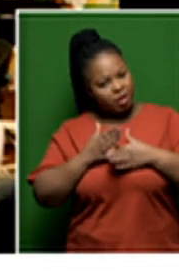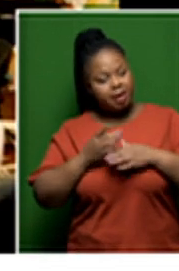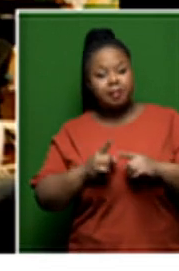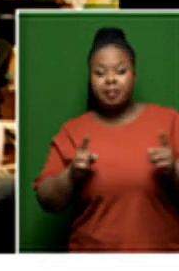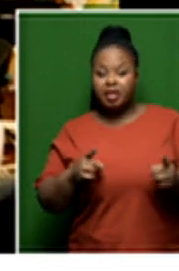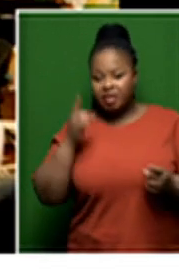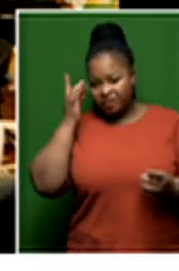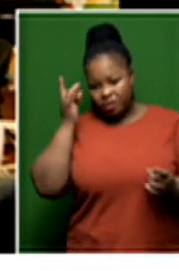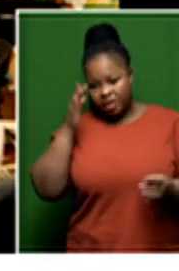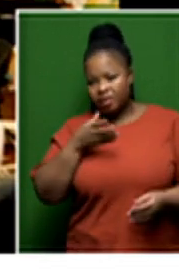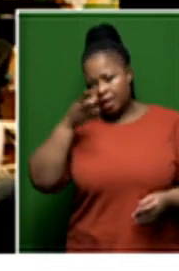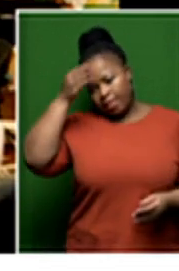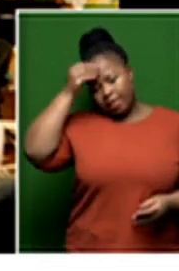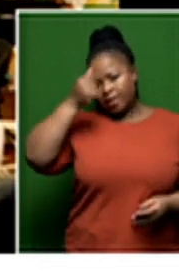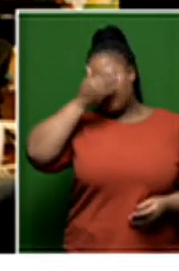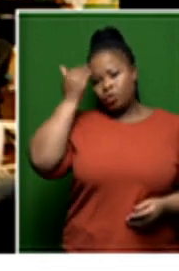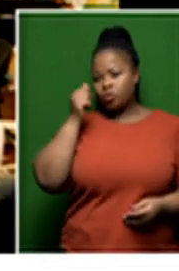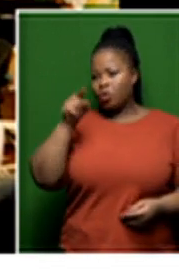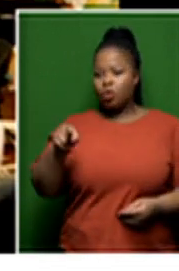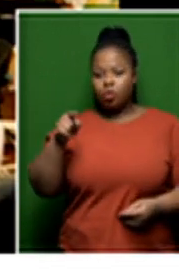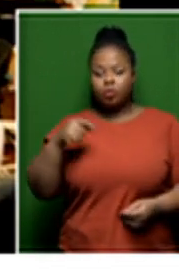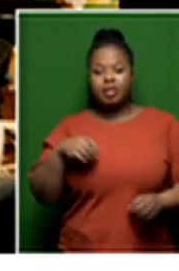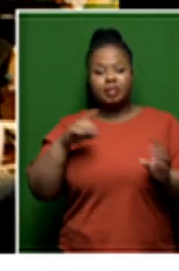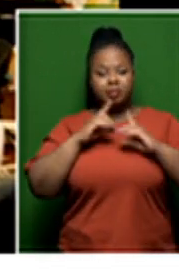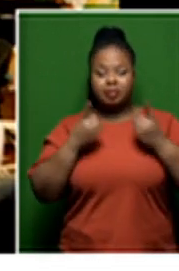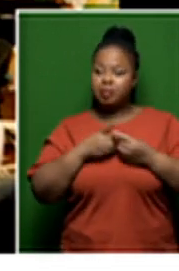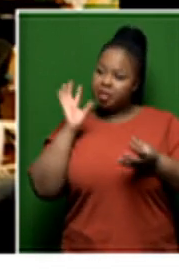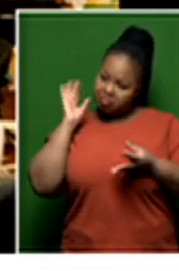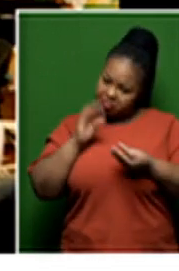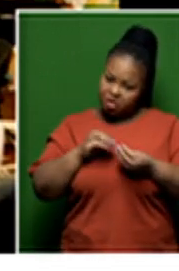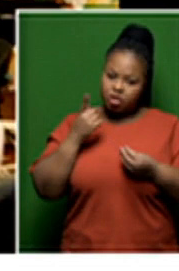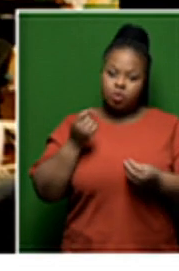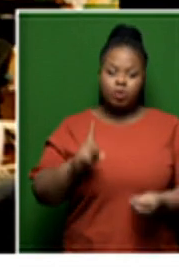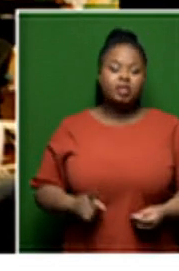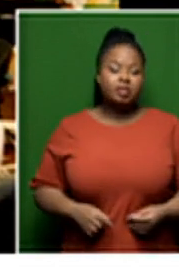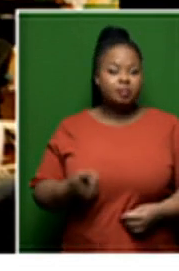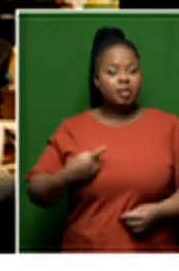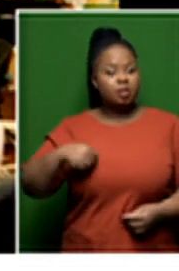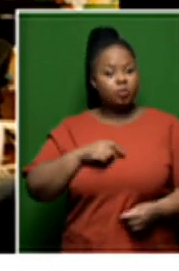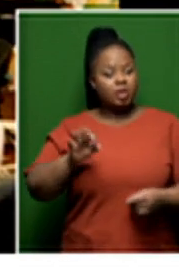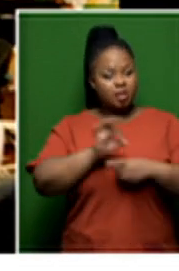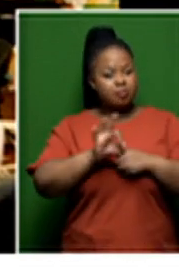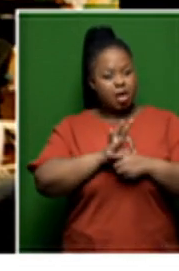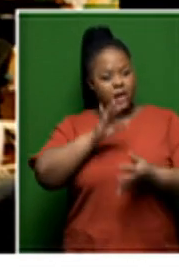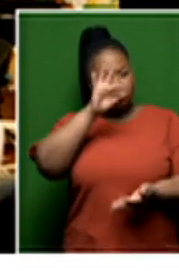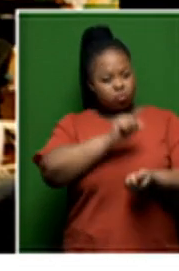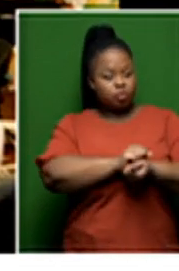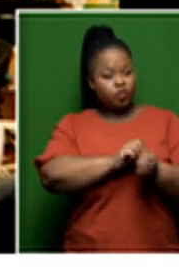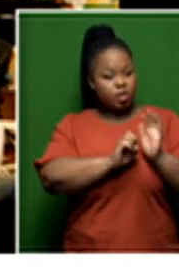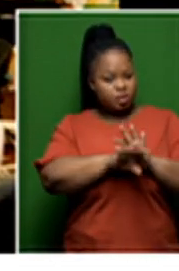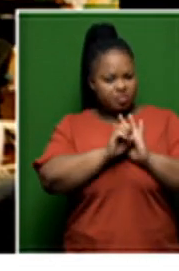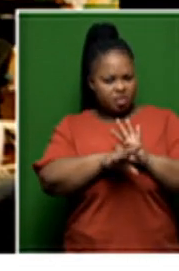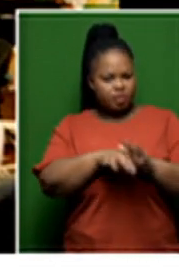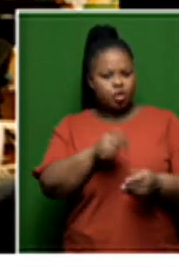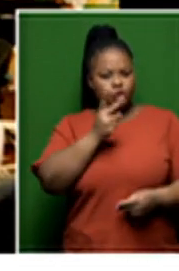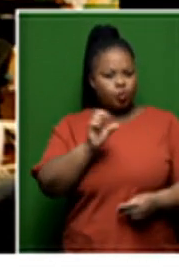of information in terms of what the department has done thus far. And the plan that we've summarized in the media statement, which we also